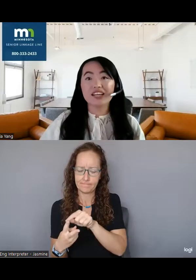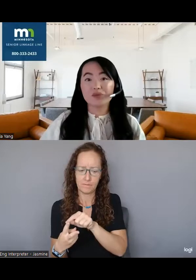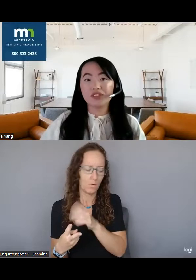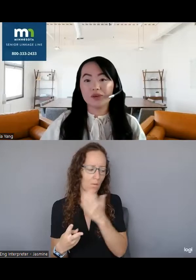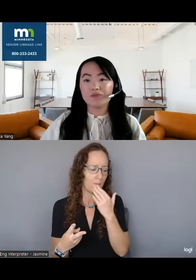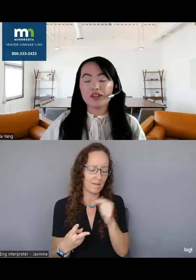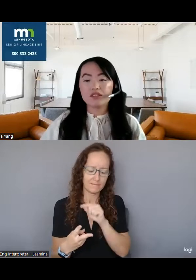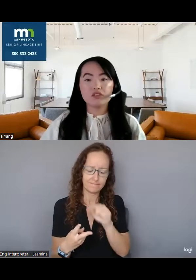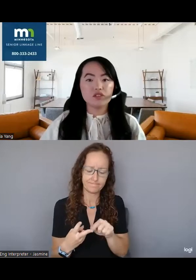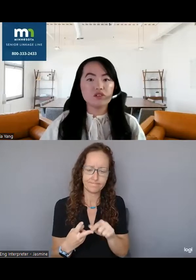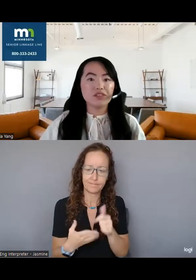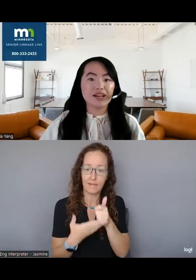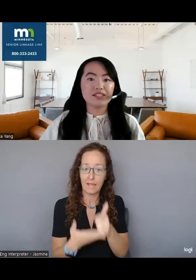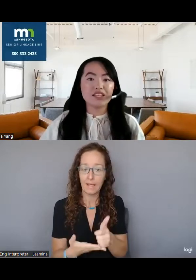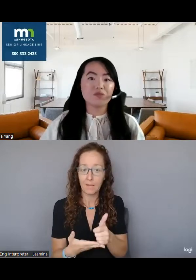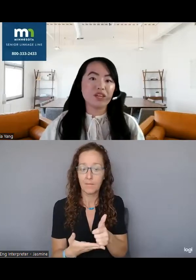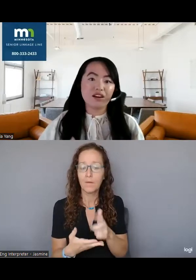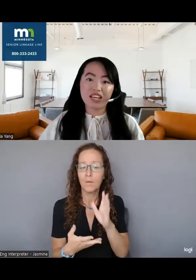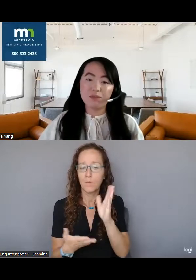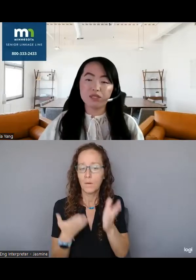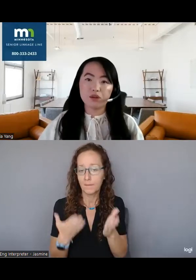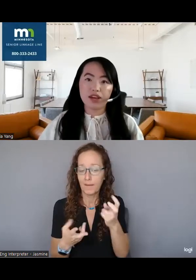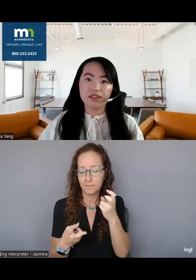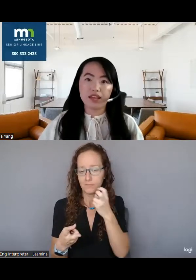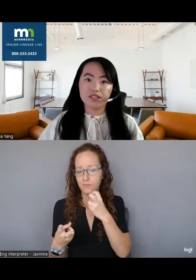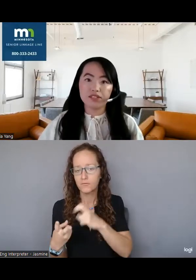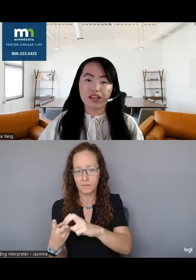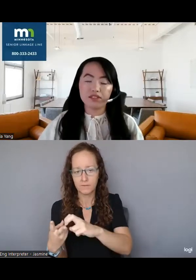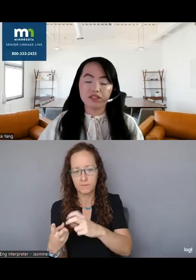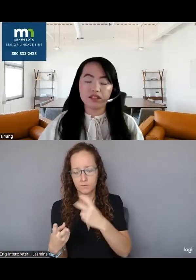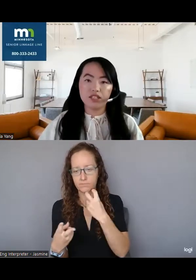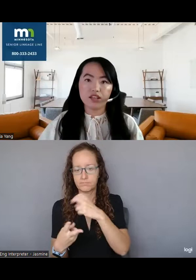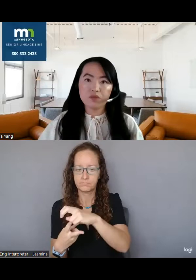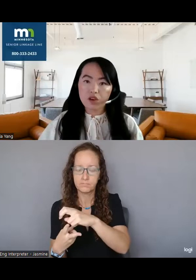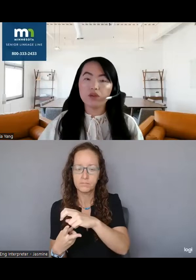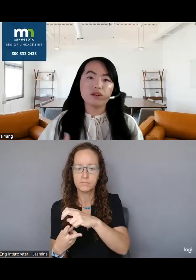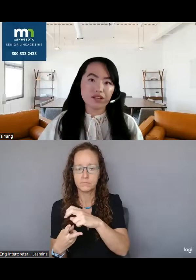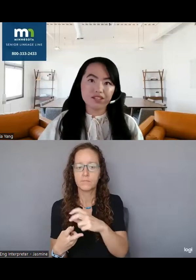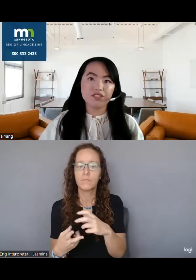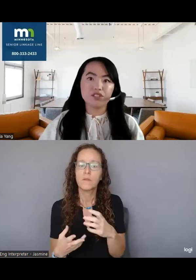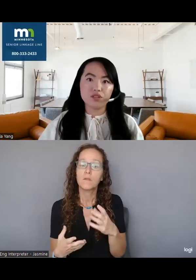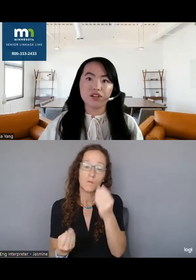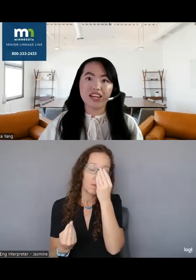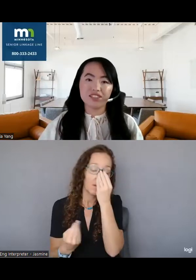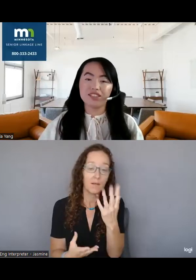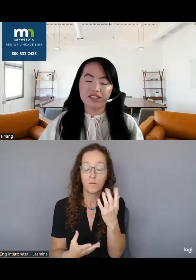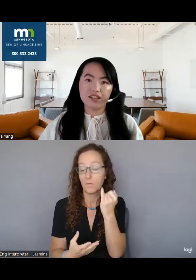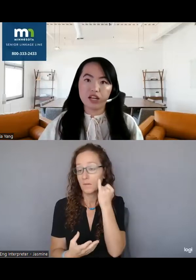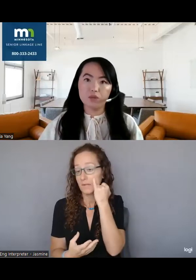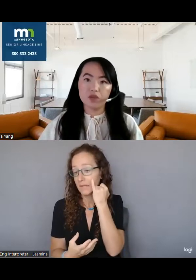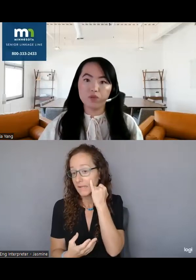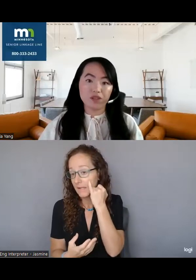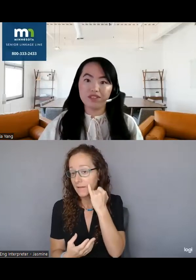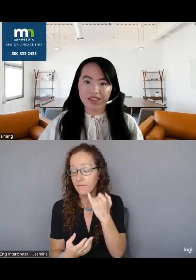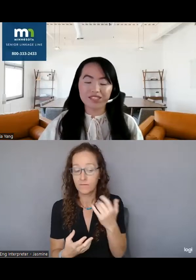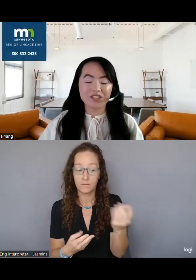can connect with you. So do know that if we aren't able to provide the answers at the Senior LinkAge LineAge, we will connect you to other agencies that can